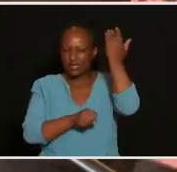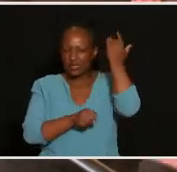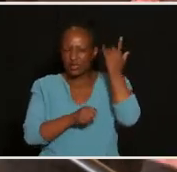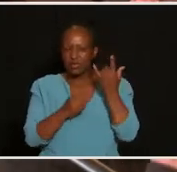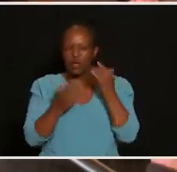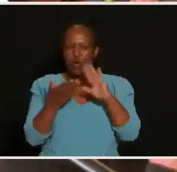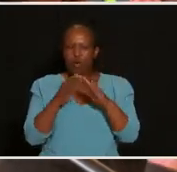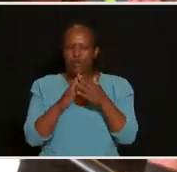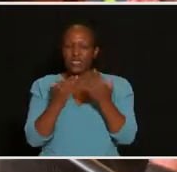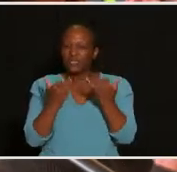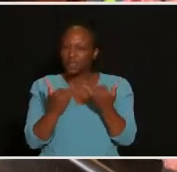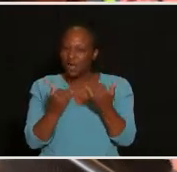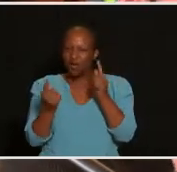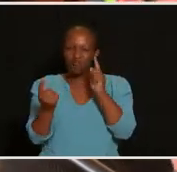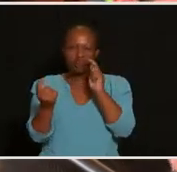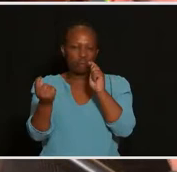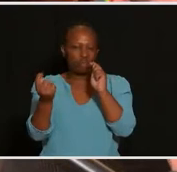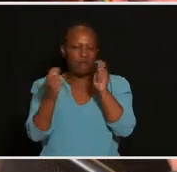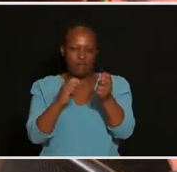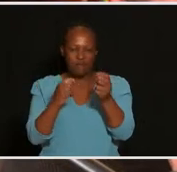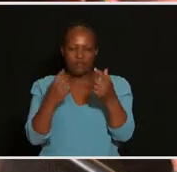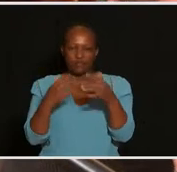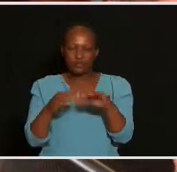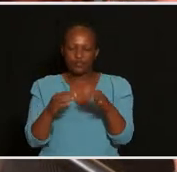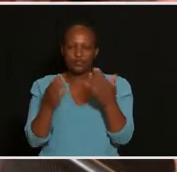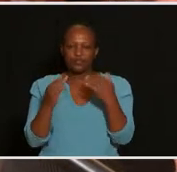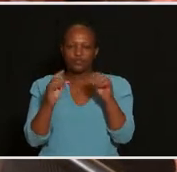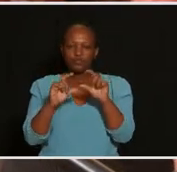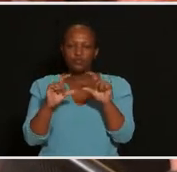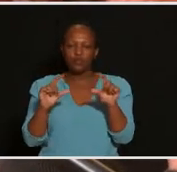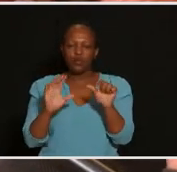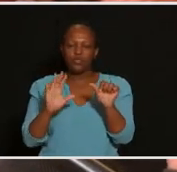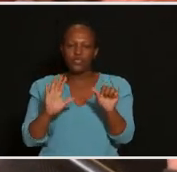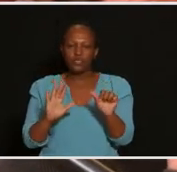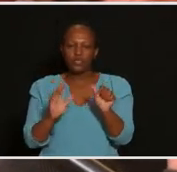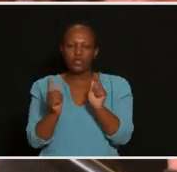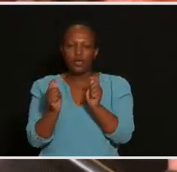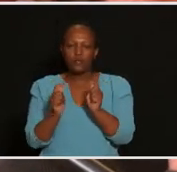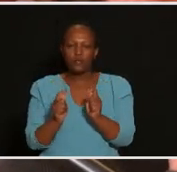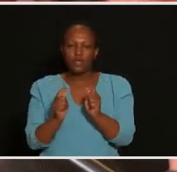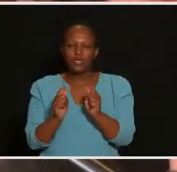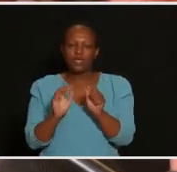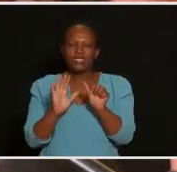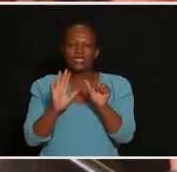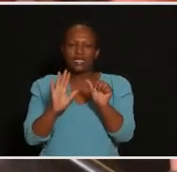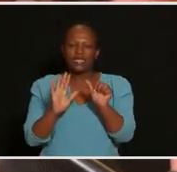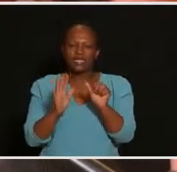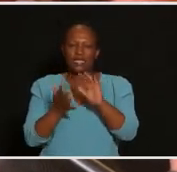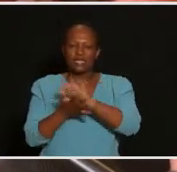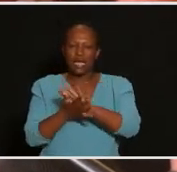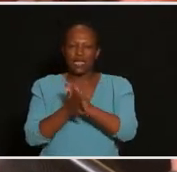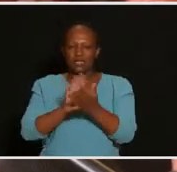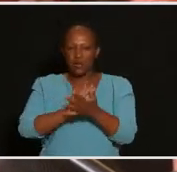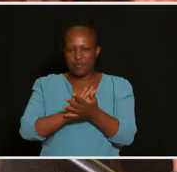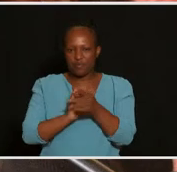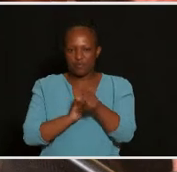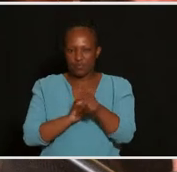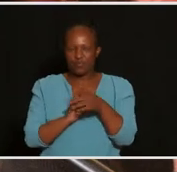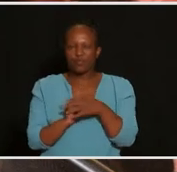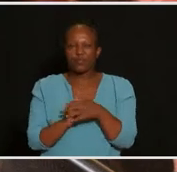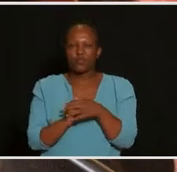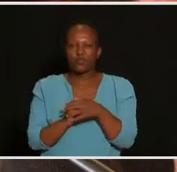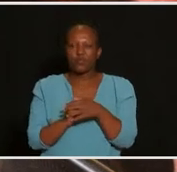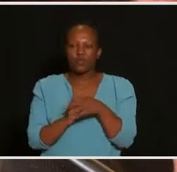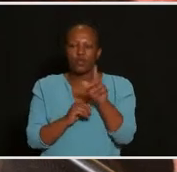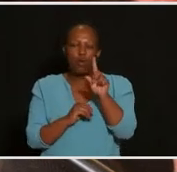has drastically changed on Clause 6 amending section 6A of sassa we have got the